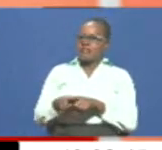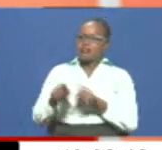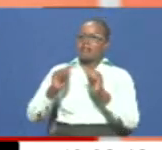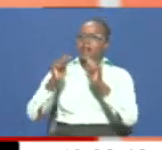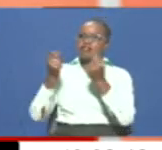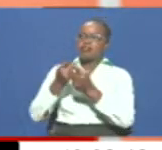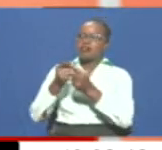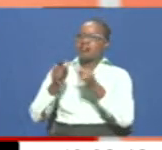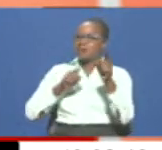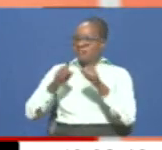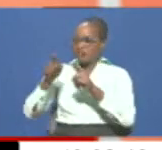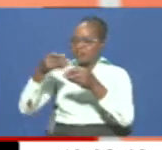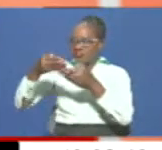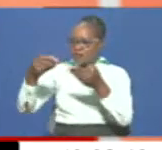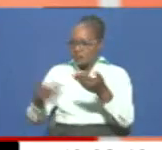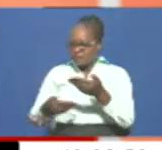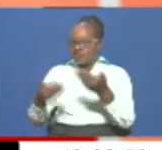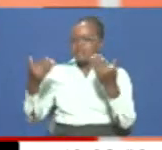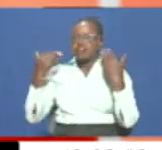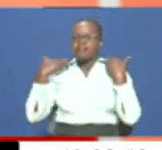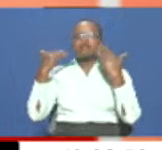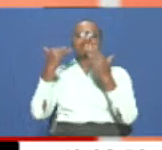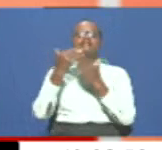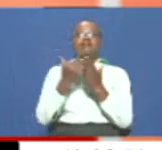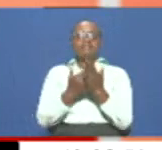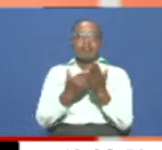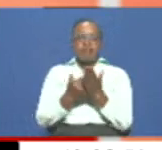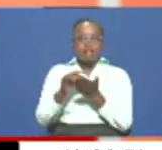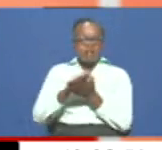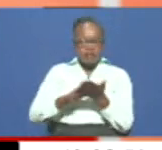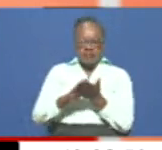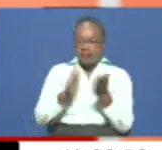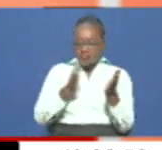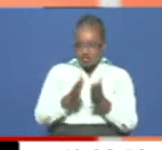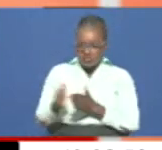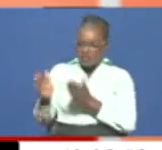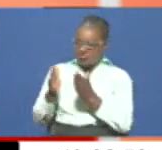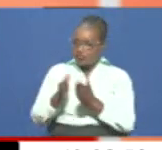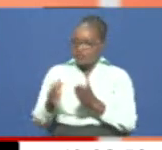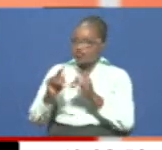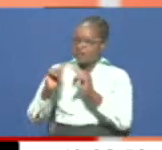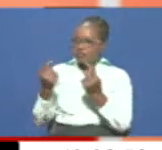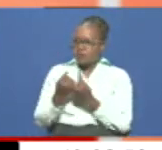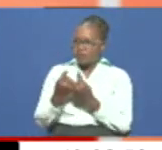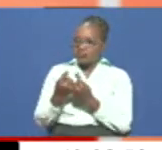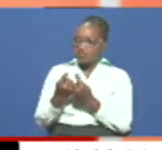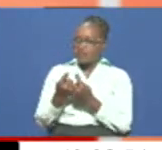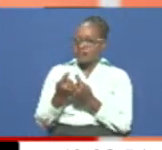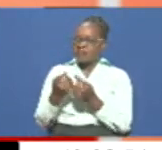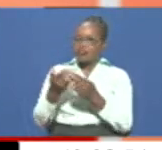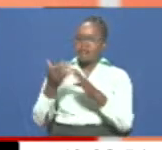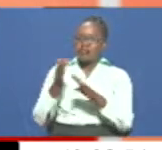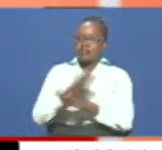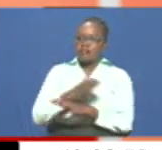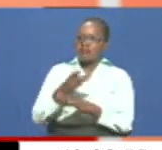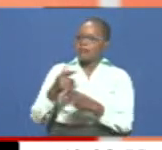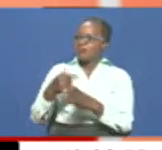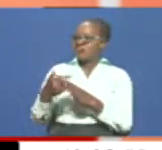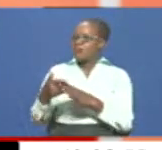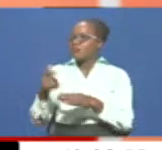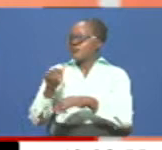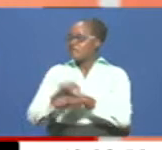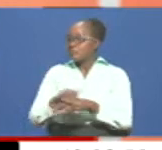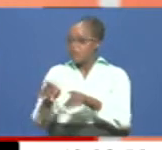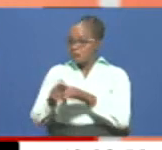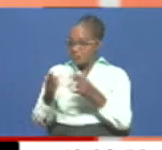ticketing, accommodation program, those were basic. Preparation of teams before then was not as good as has